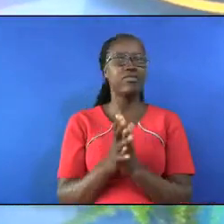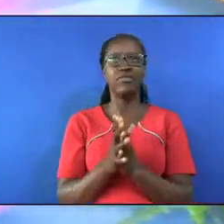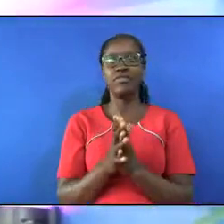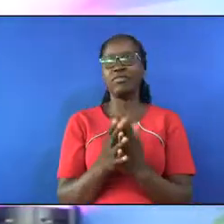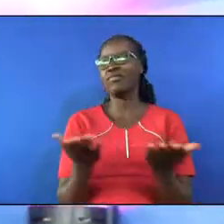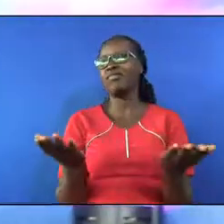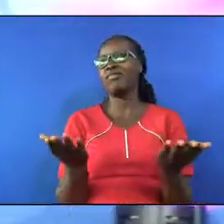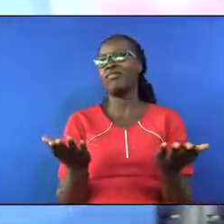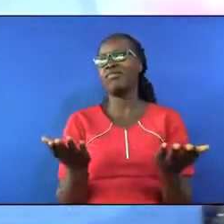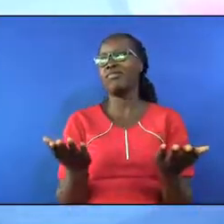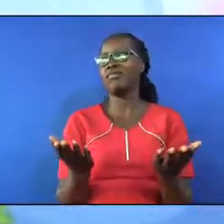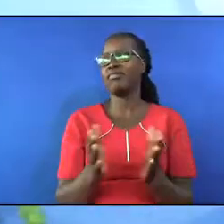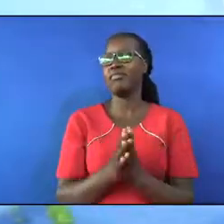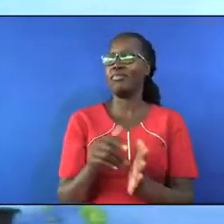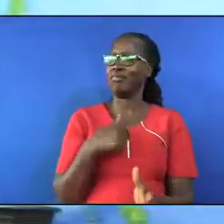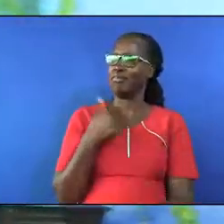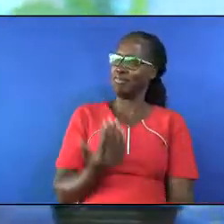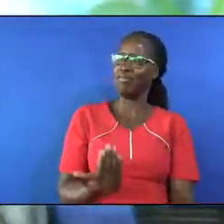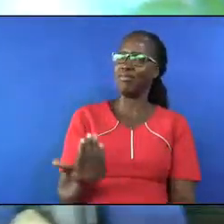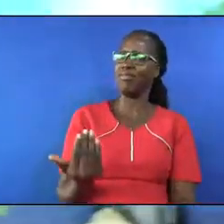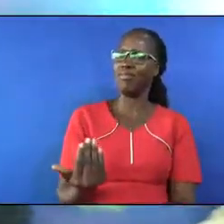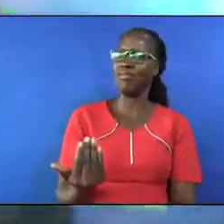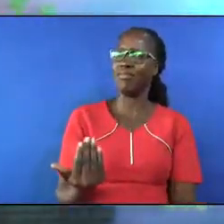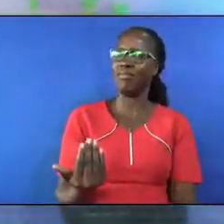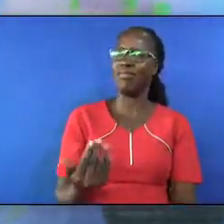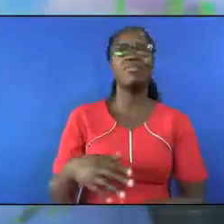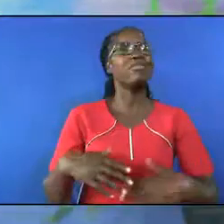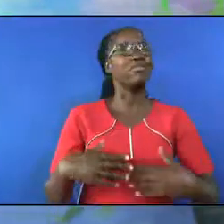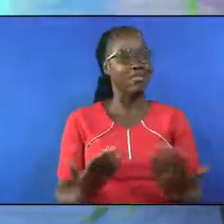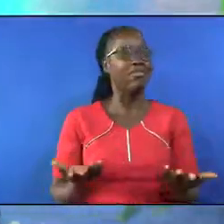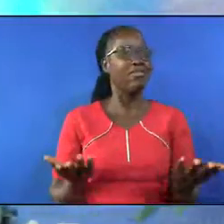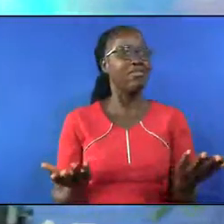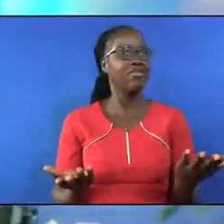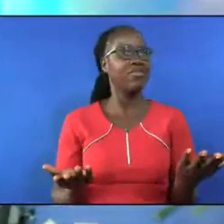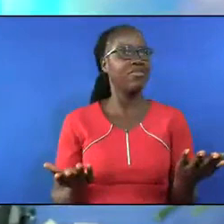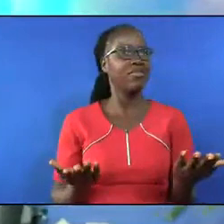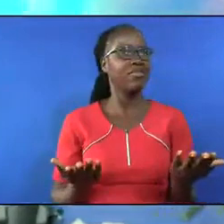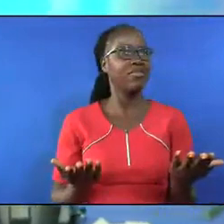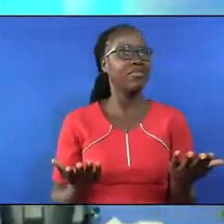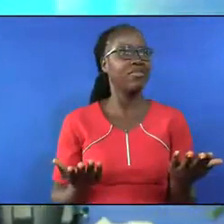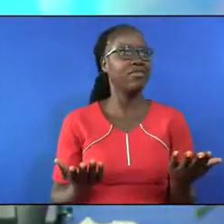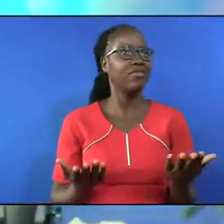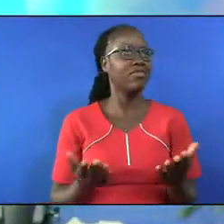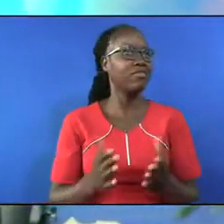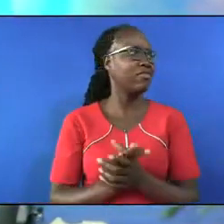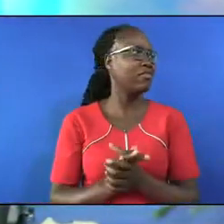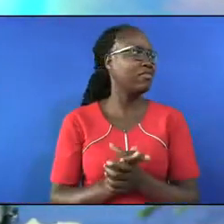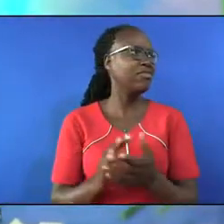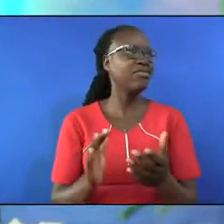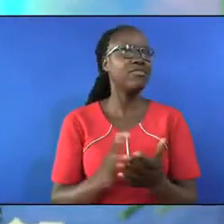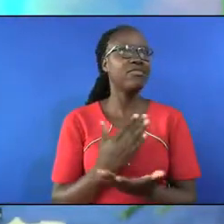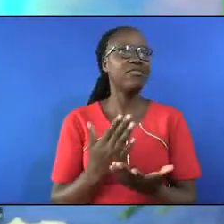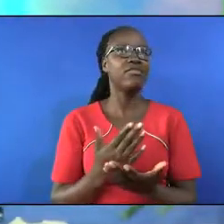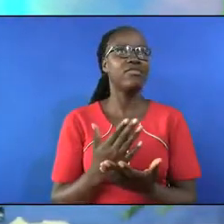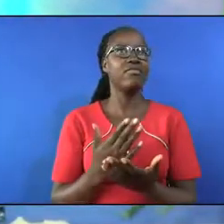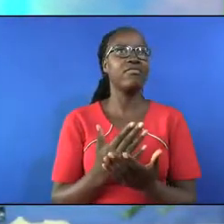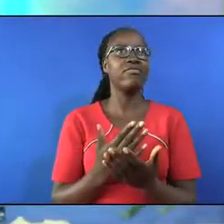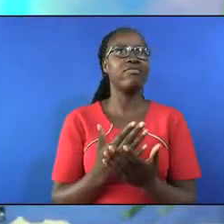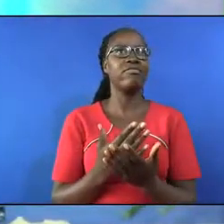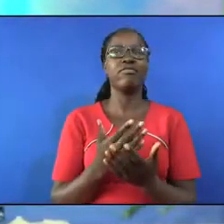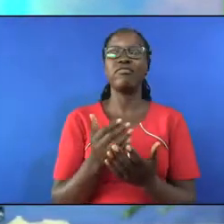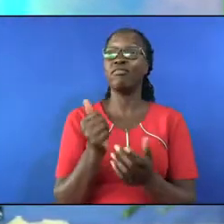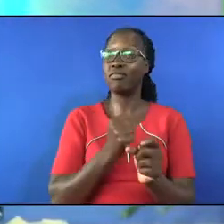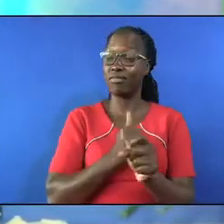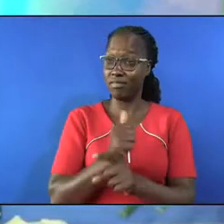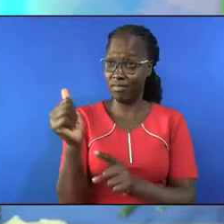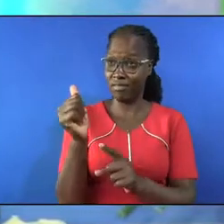right? I say, my child, how dare you? You know, some of us even go as far as scolding an elder